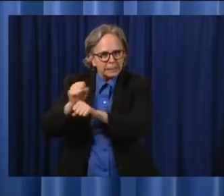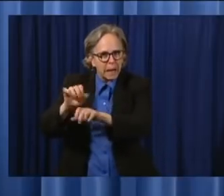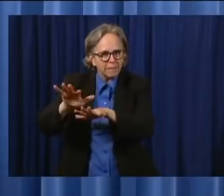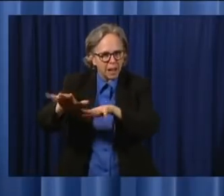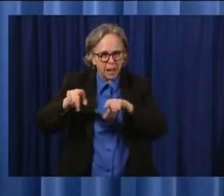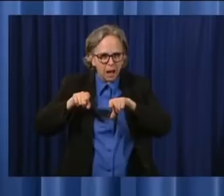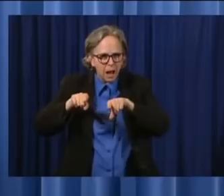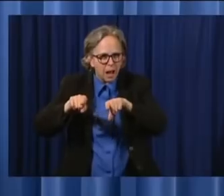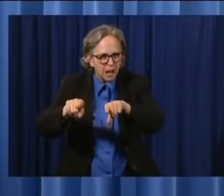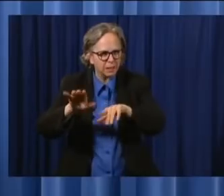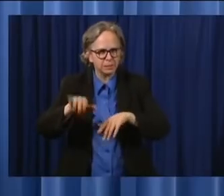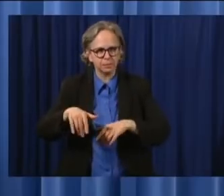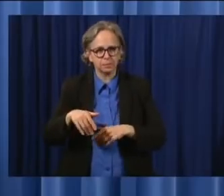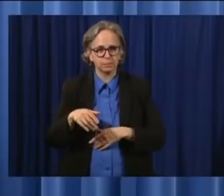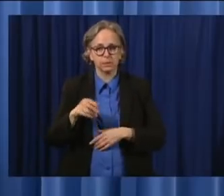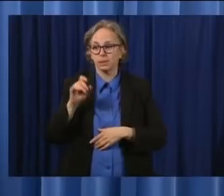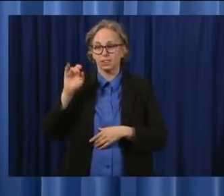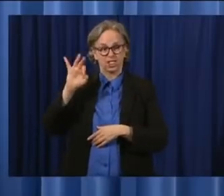doctors,